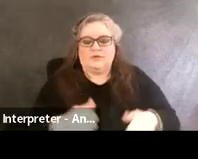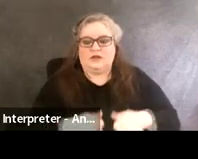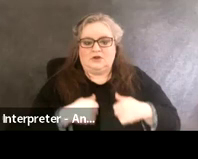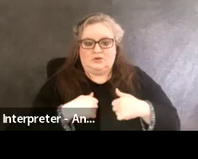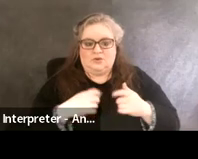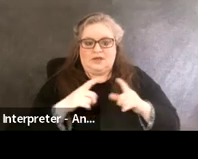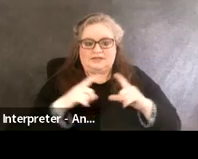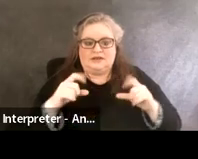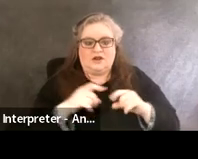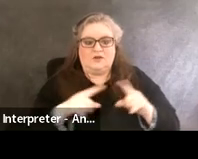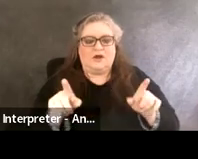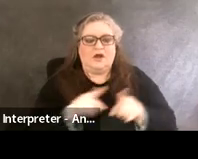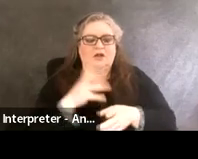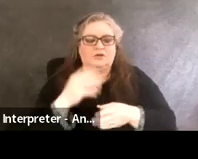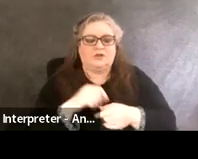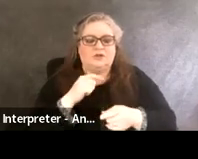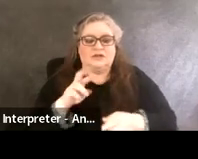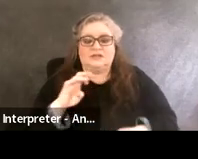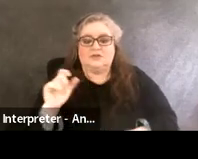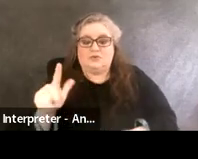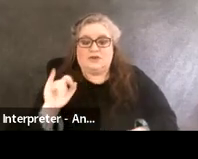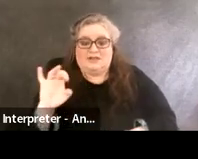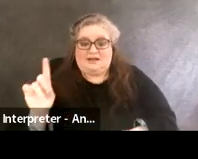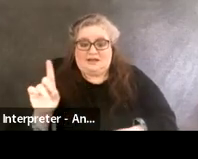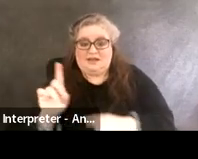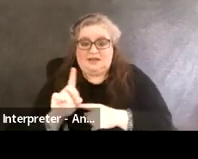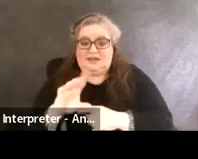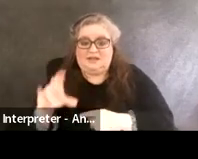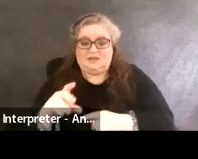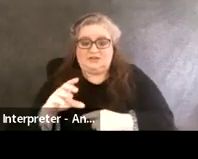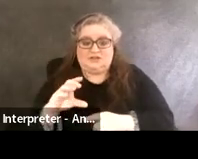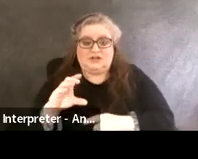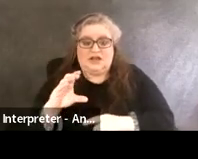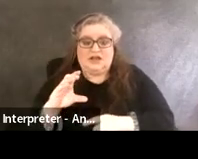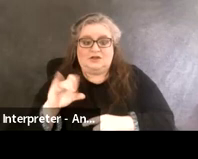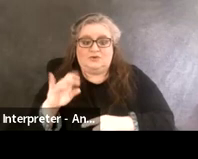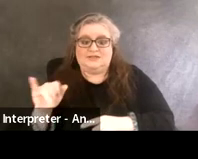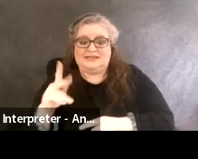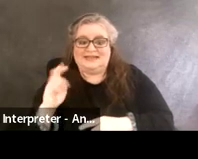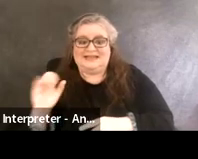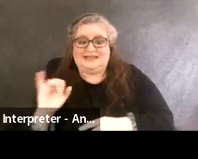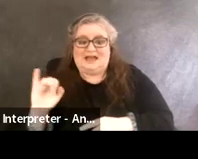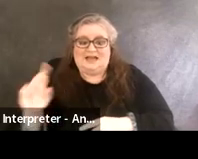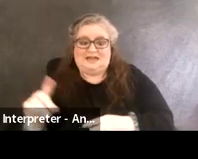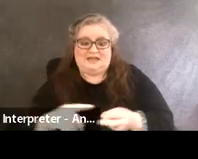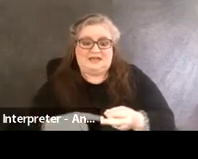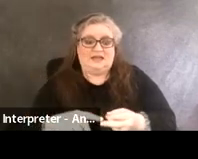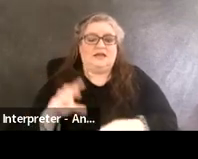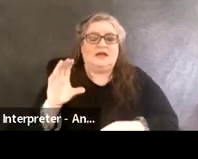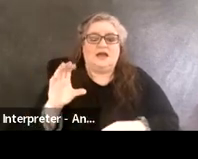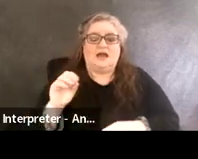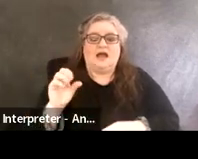But also included in this is the Real ID, the Chicago City Key ID, Consular